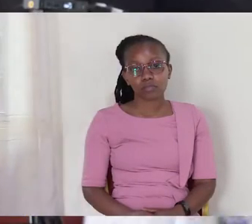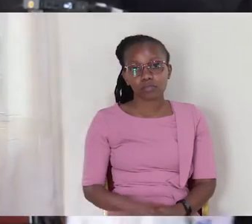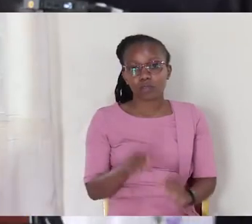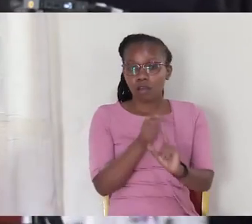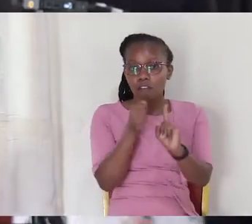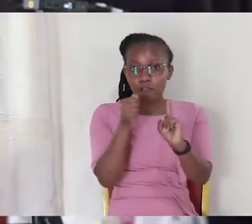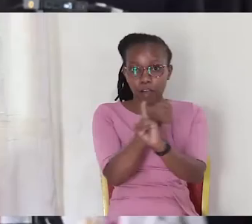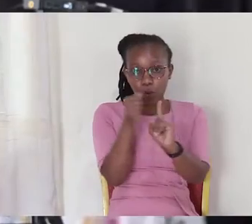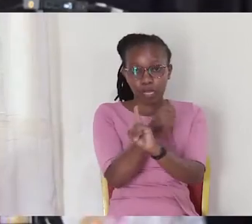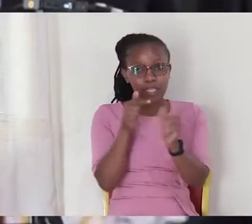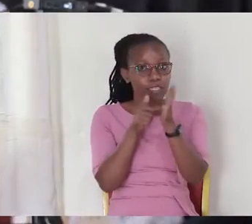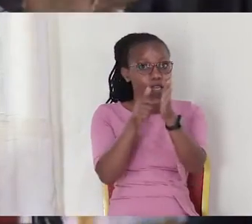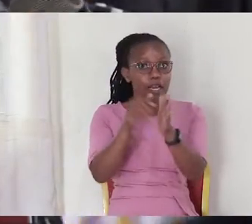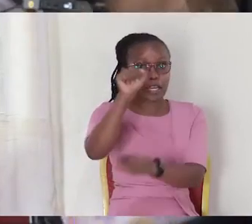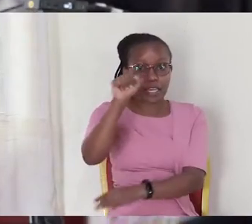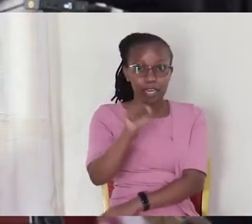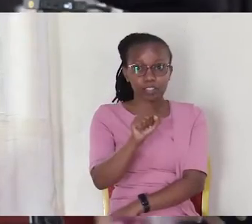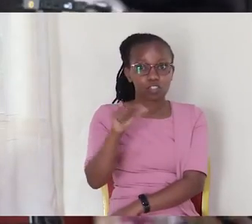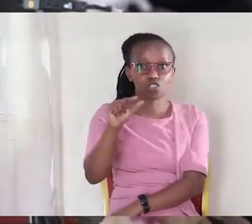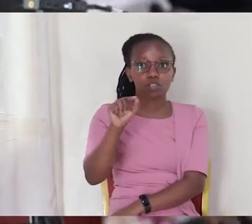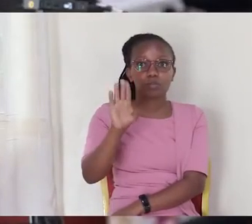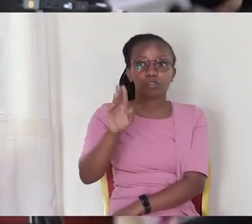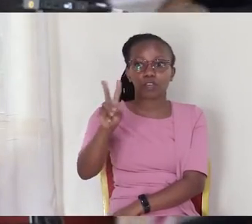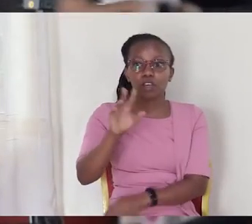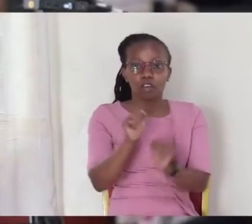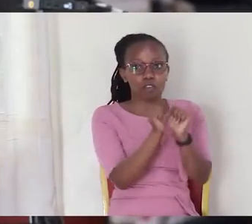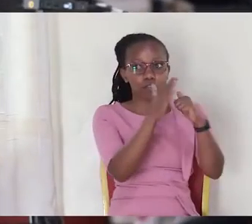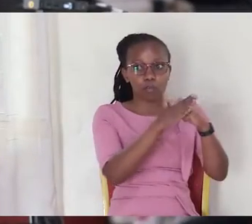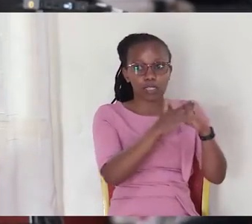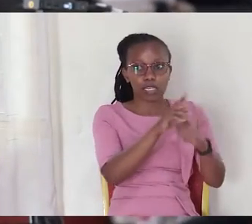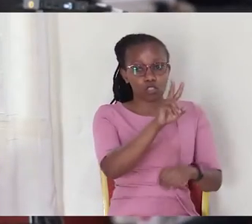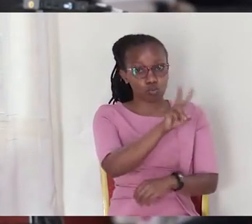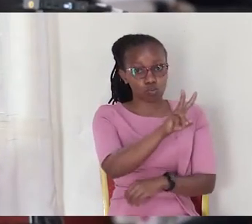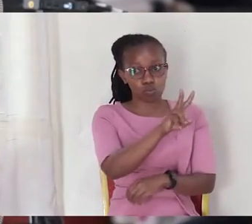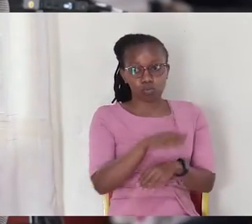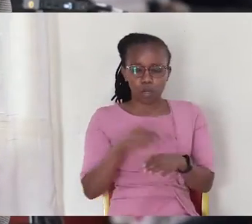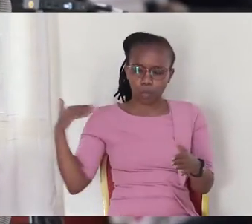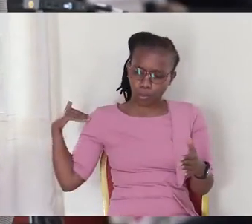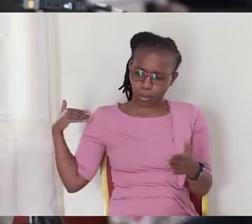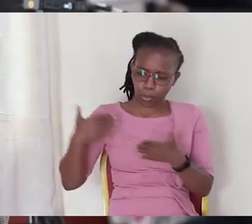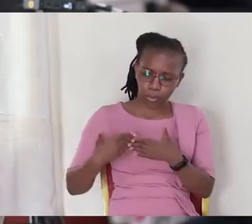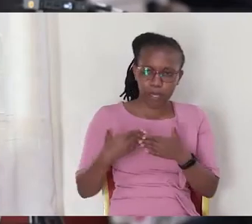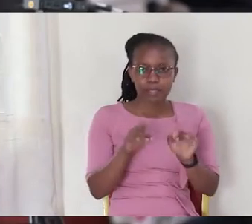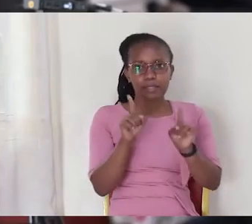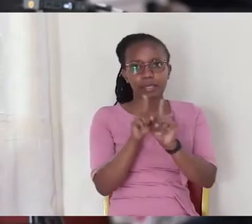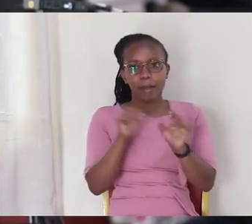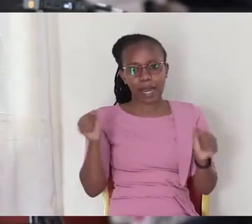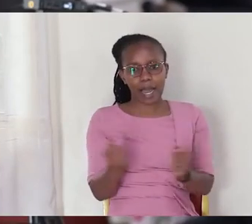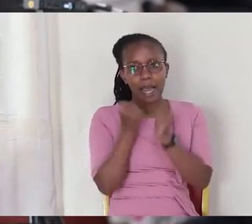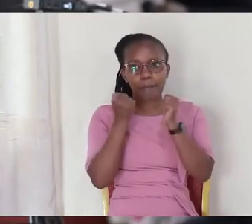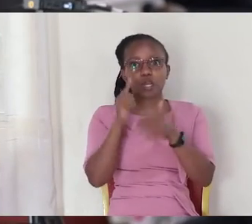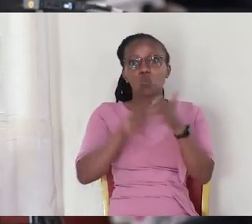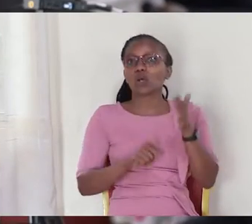SGBV. So if you look at from 1992, that has been the pattern. And what is happening right now